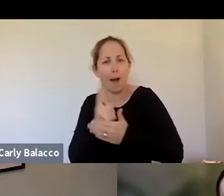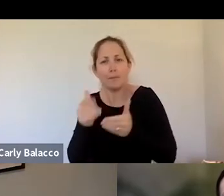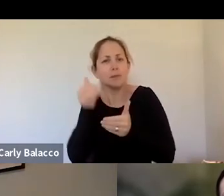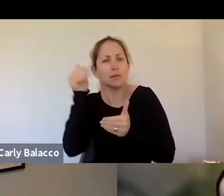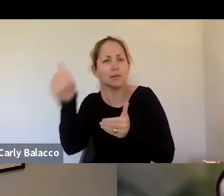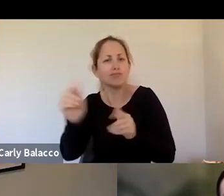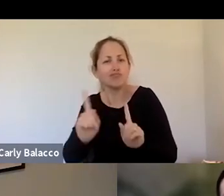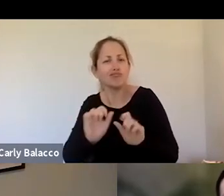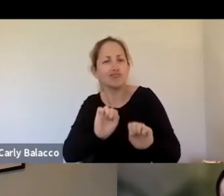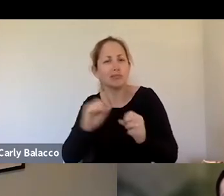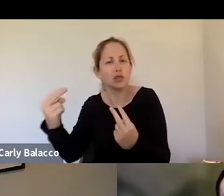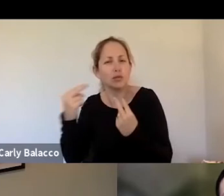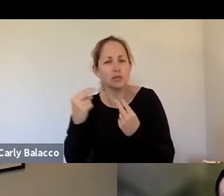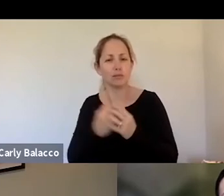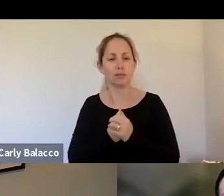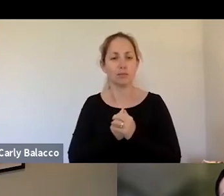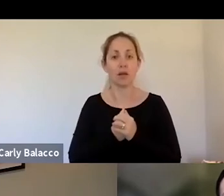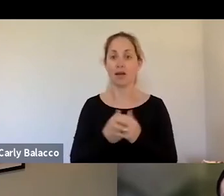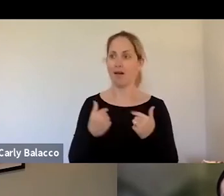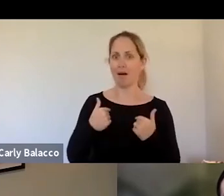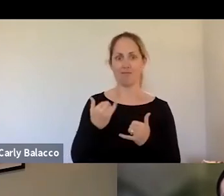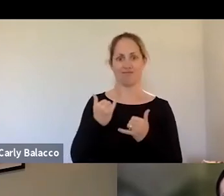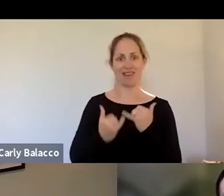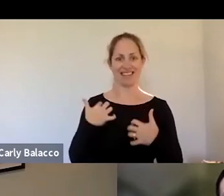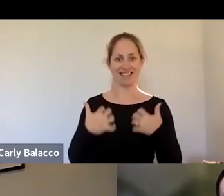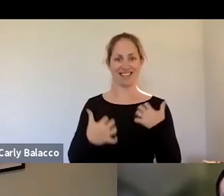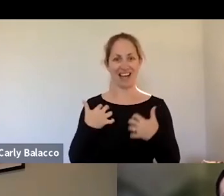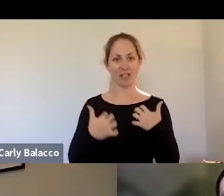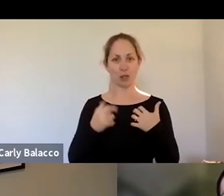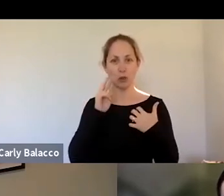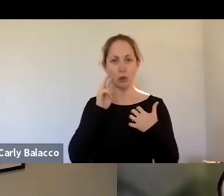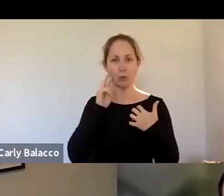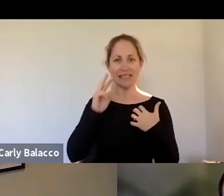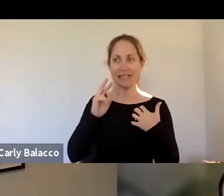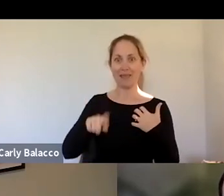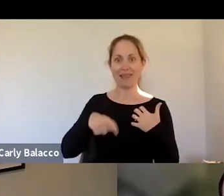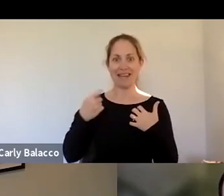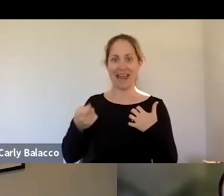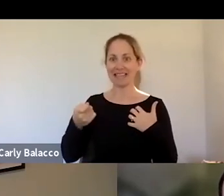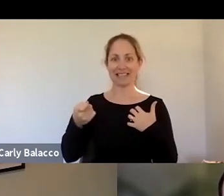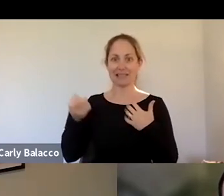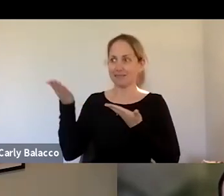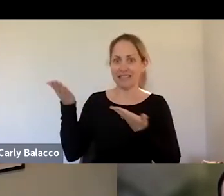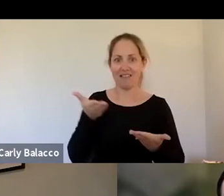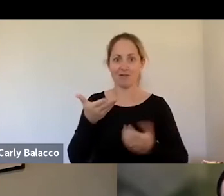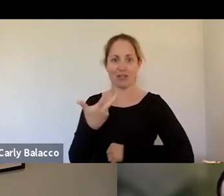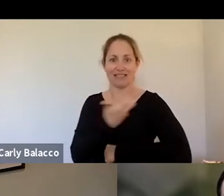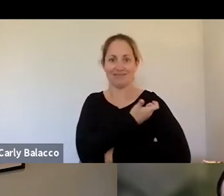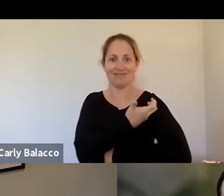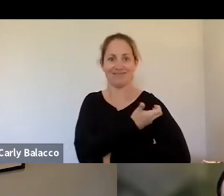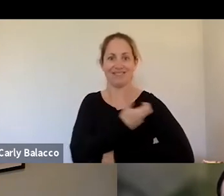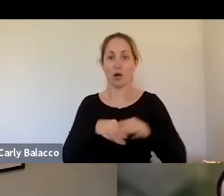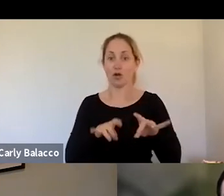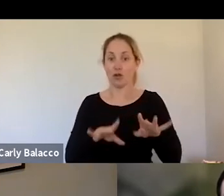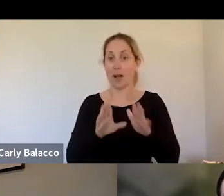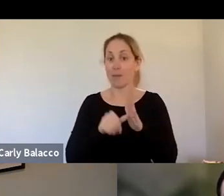Yeah, absolutely. And I'm actually really looking forward to seeing the next wave of data come in from Australia, because the situations are so different in both